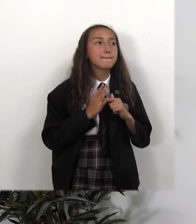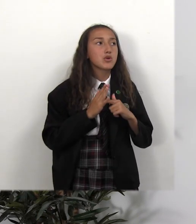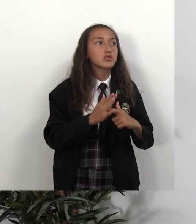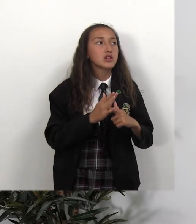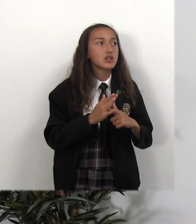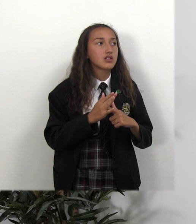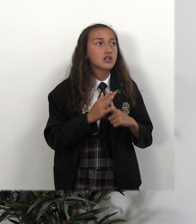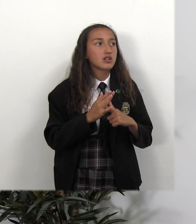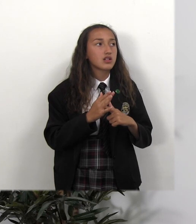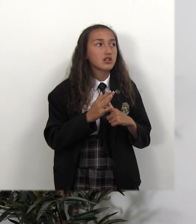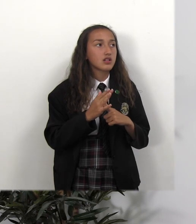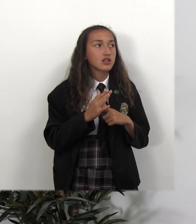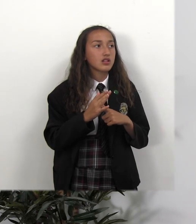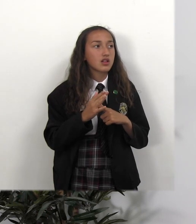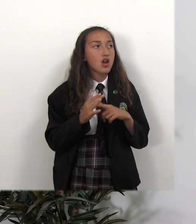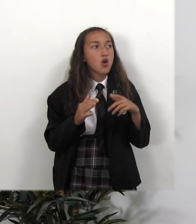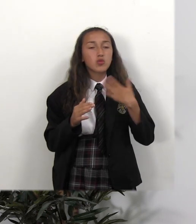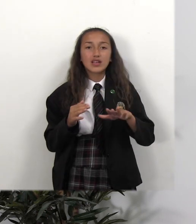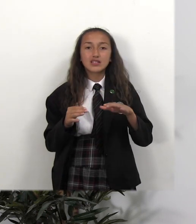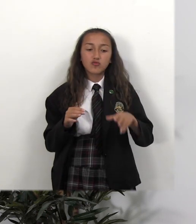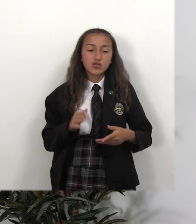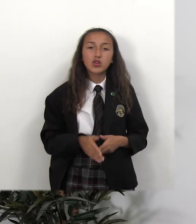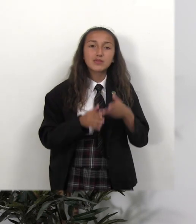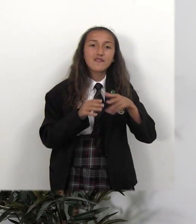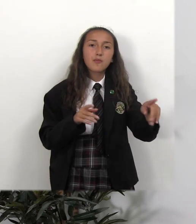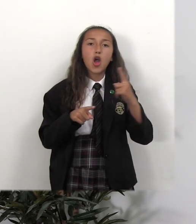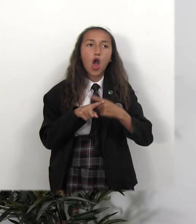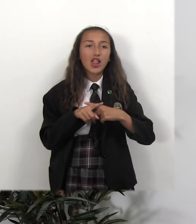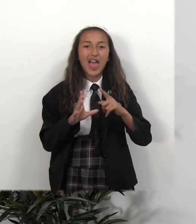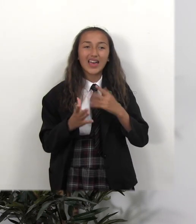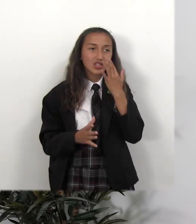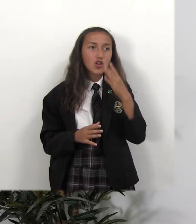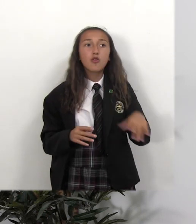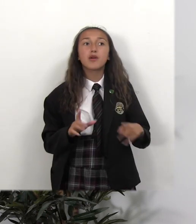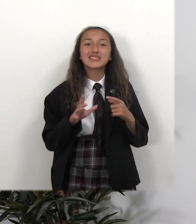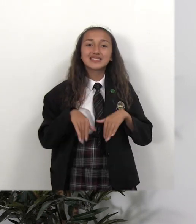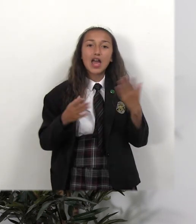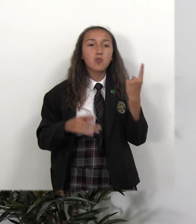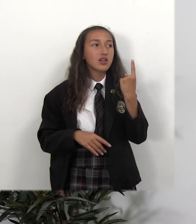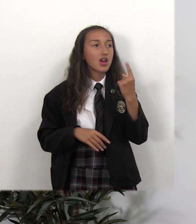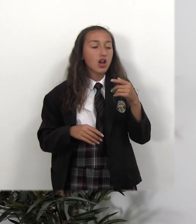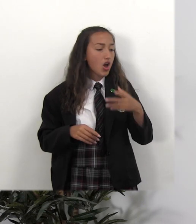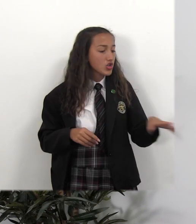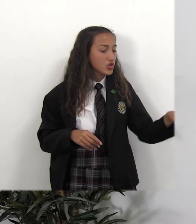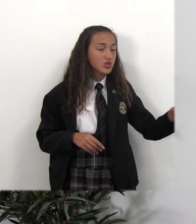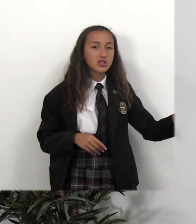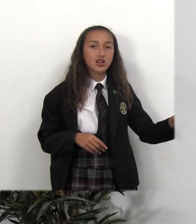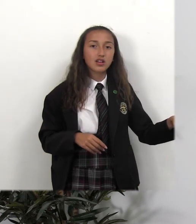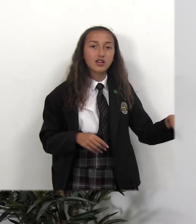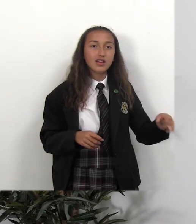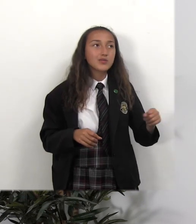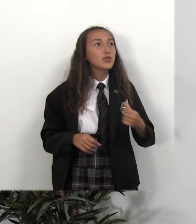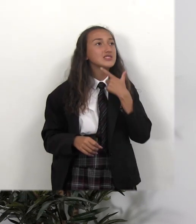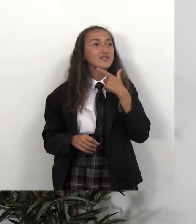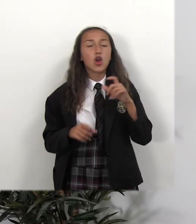young people learn responsibility from an early age. So from day one, we will ask our students to look at how they